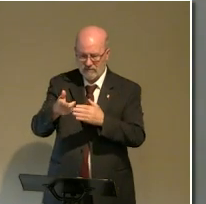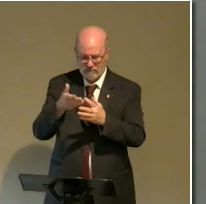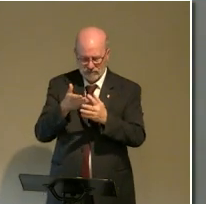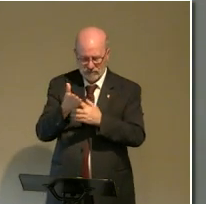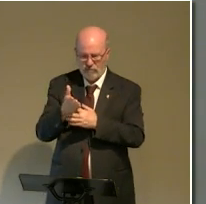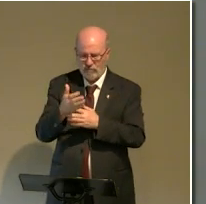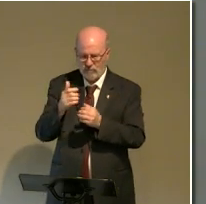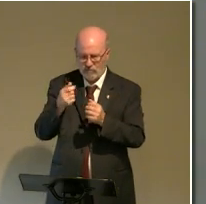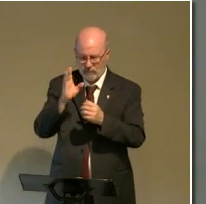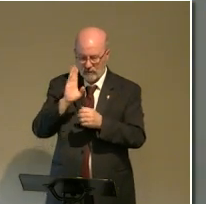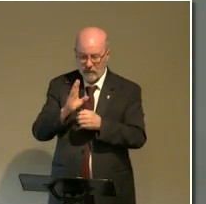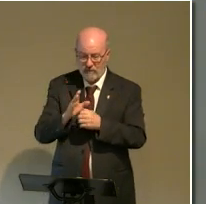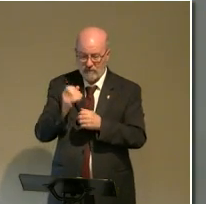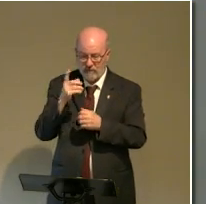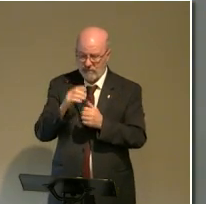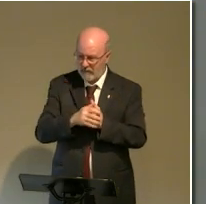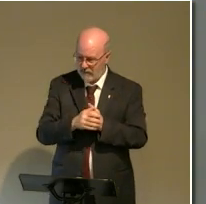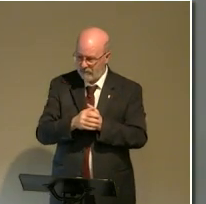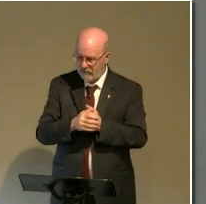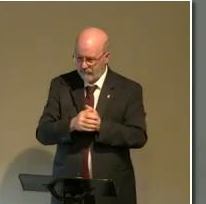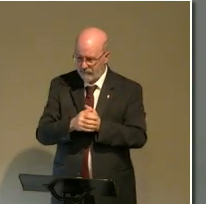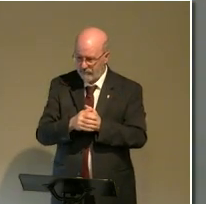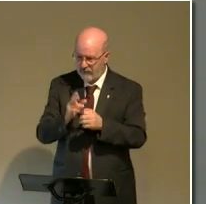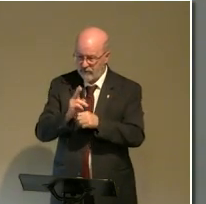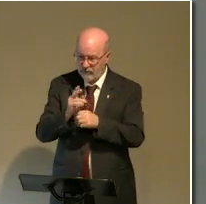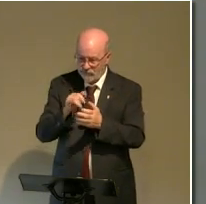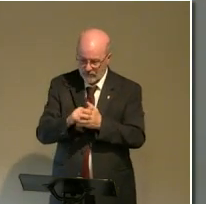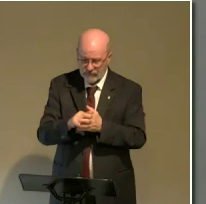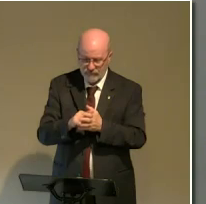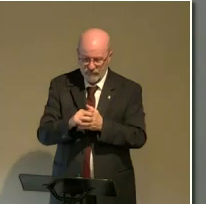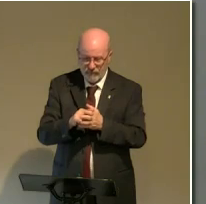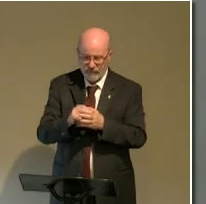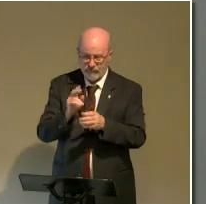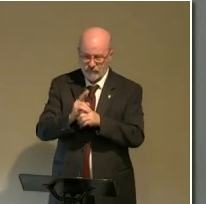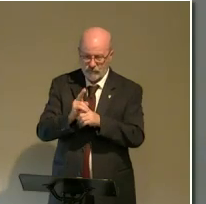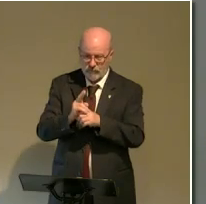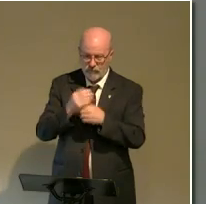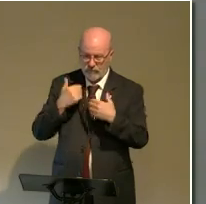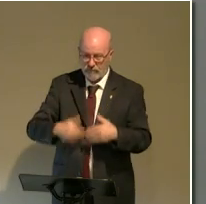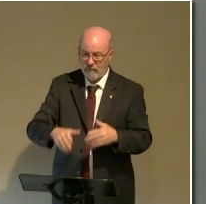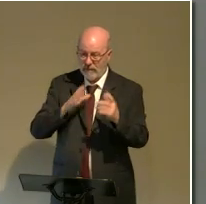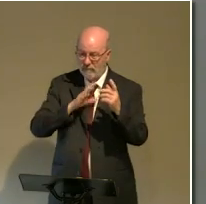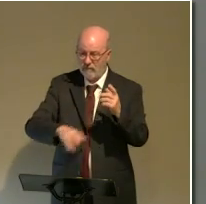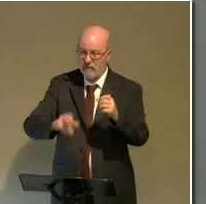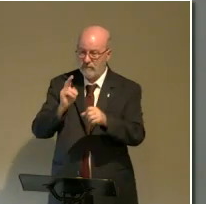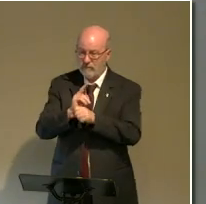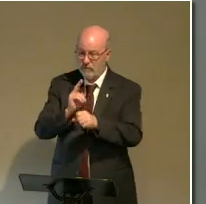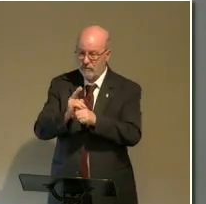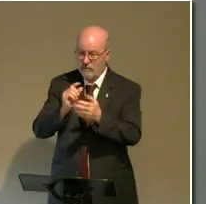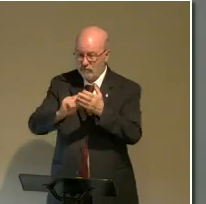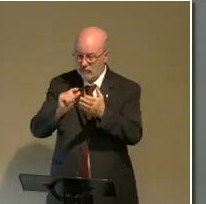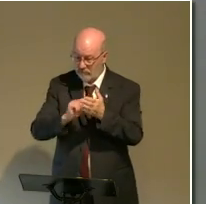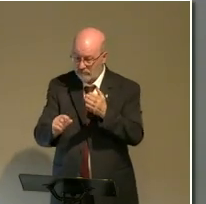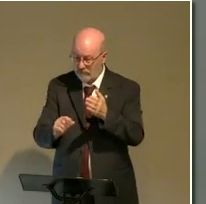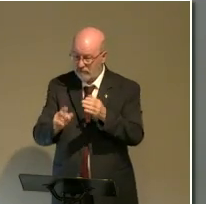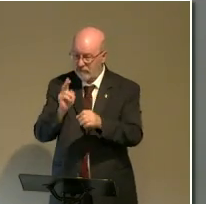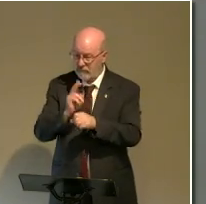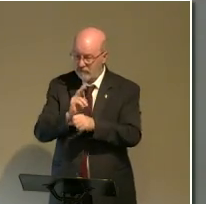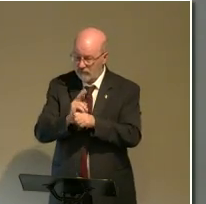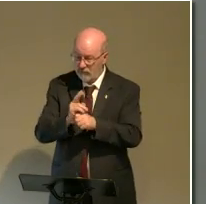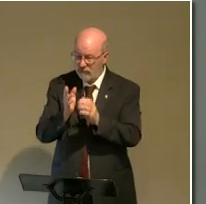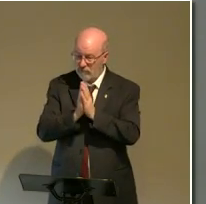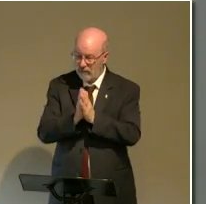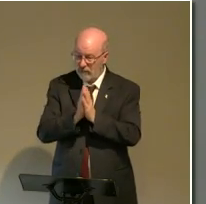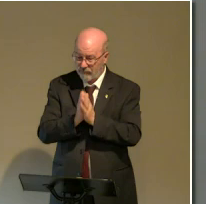through it, right? Again, let's use that. Use the body of Christ. Use the scriptures. Use